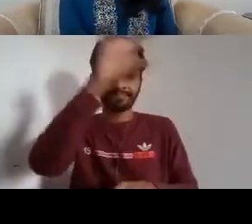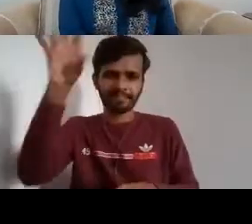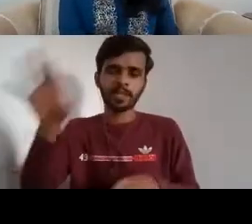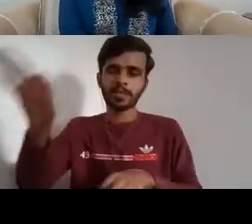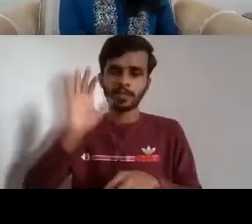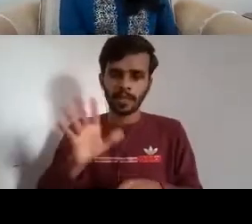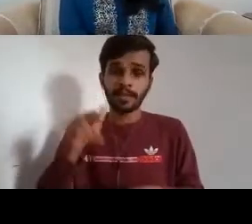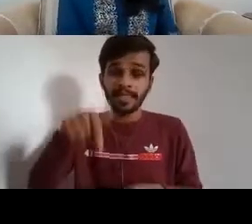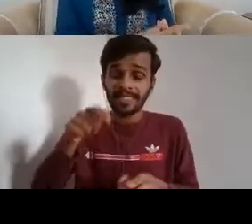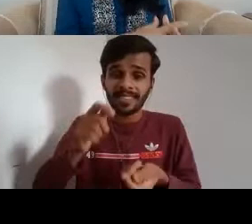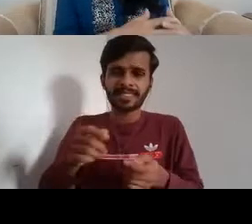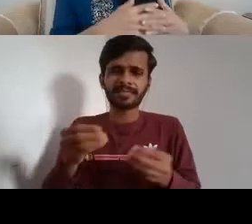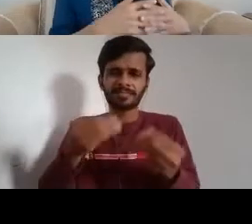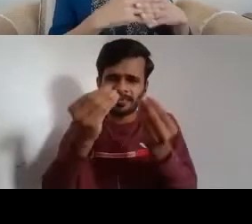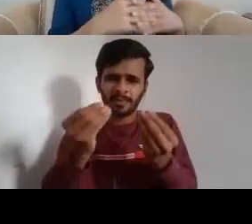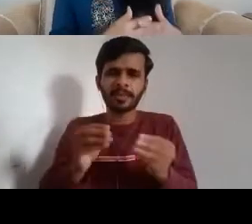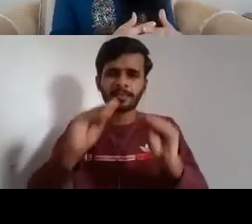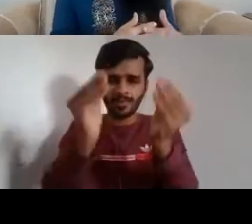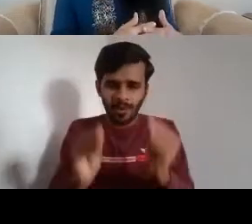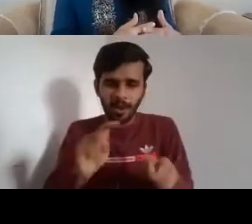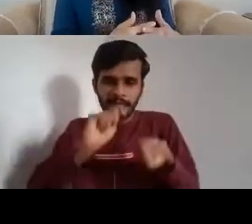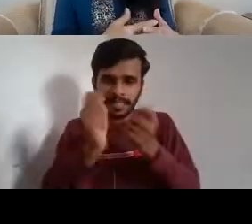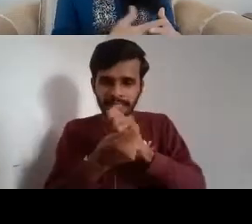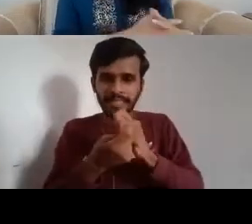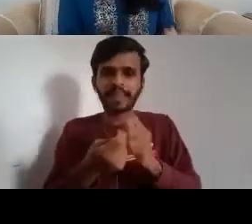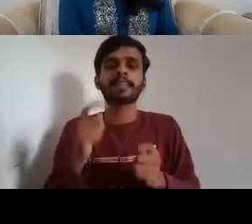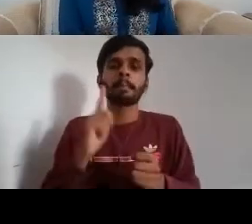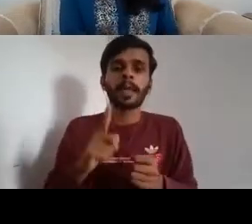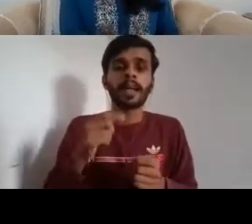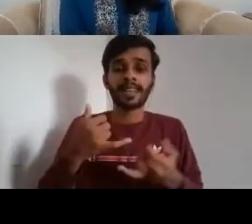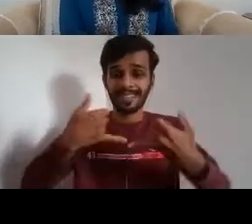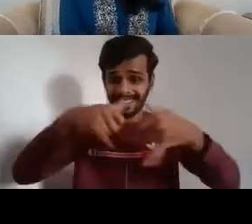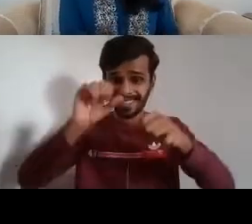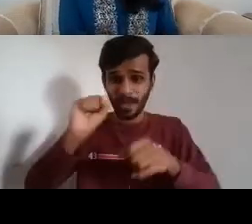modifications to the instrument to suit the Indian music and its ethos.